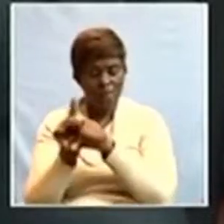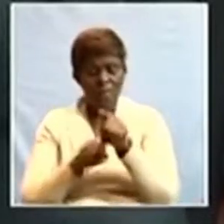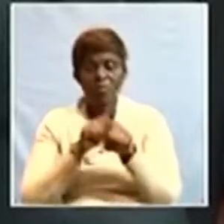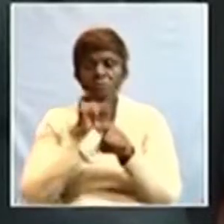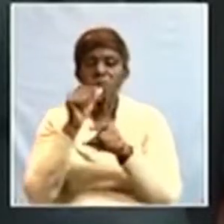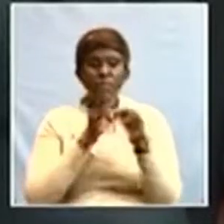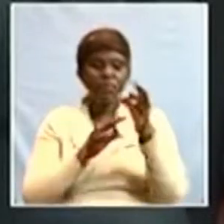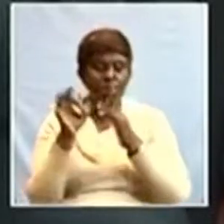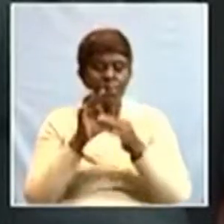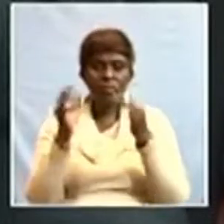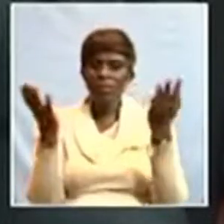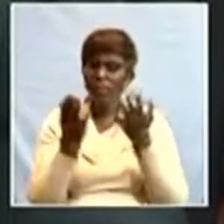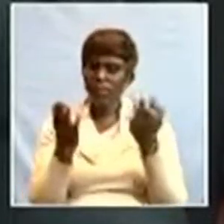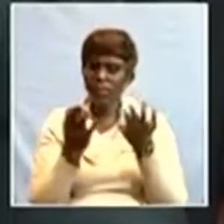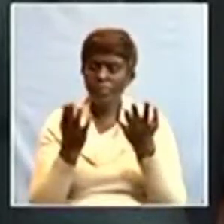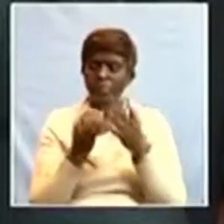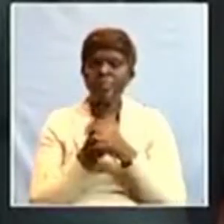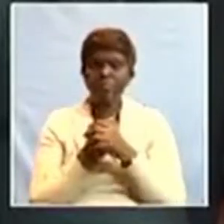instead of